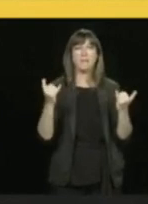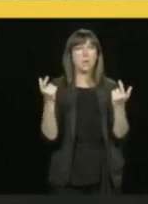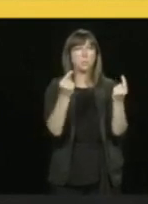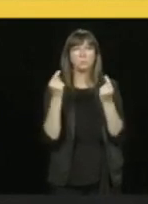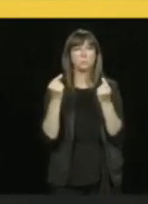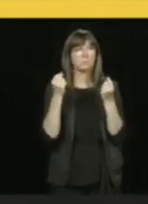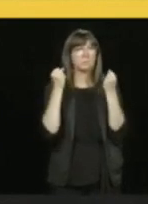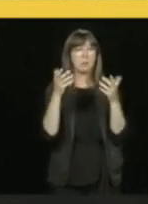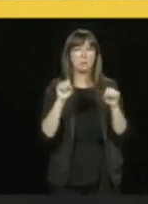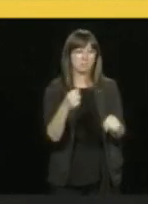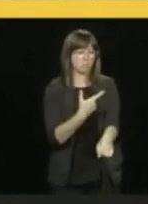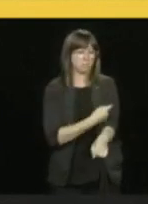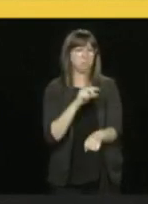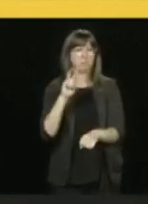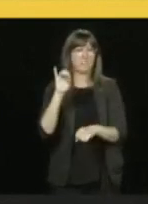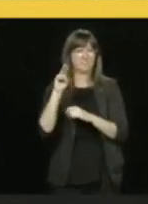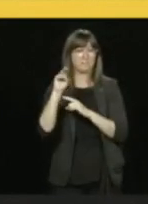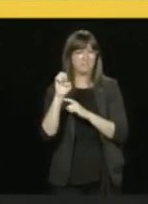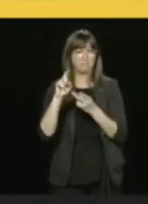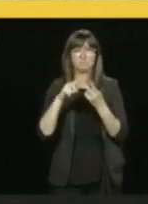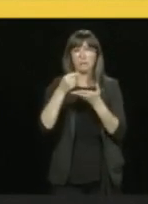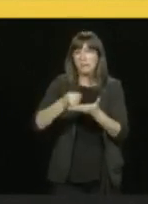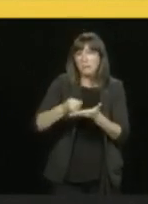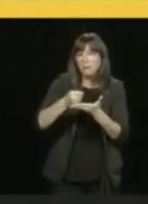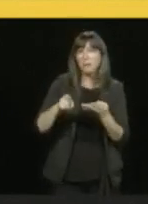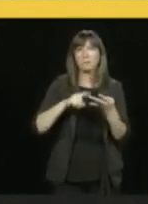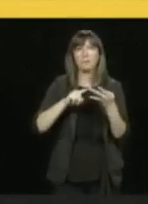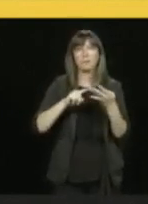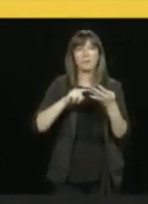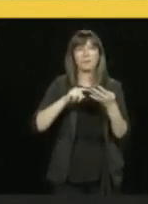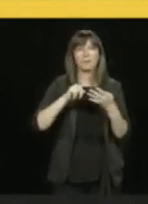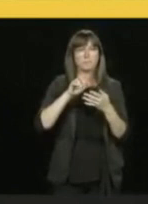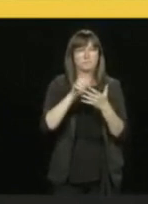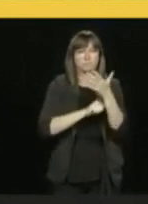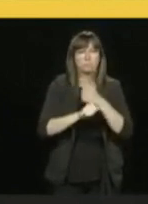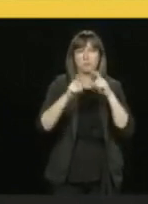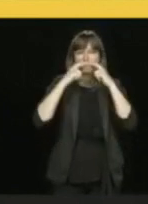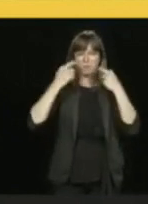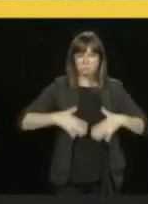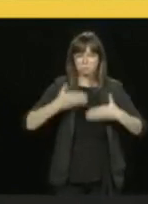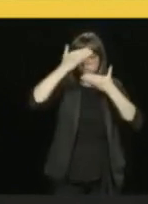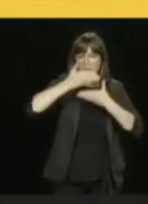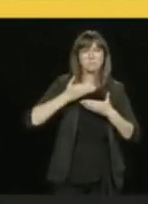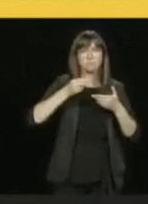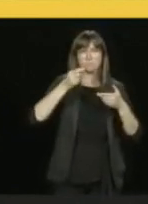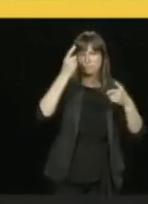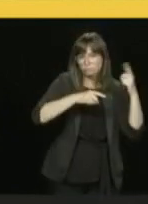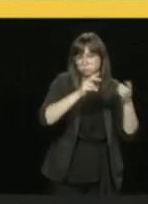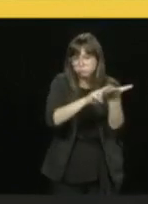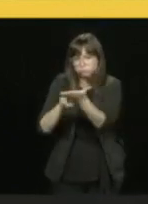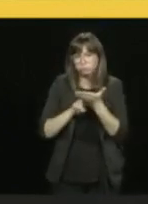multiple potential vaccines, on therapeutics, on personal protective equipment, In fact, because we mobilized this